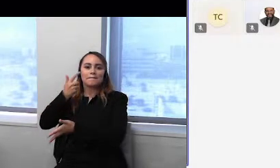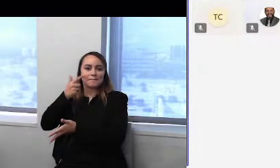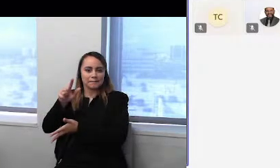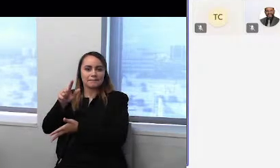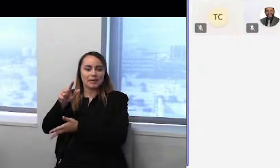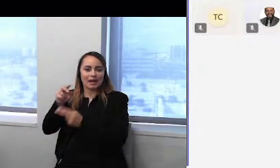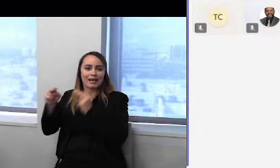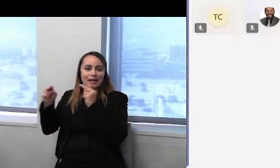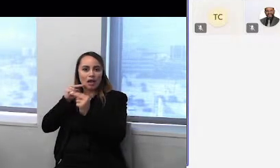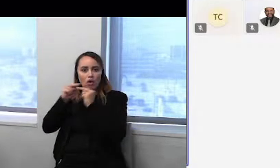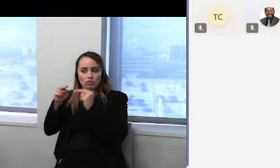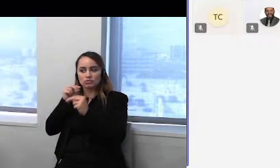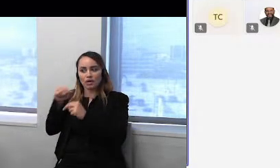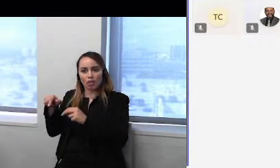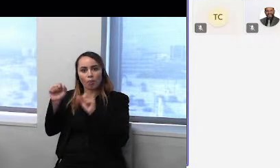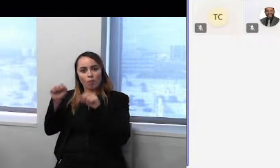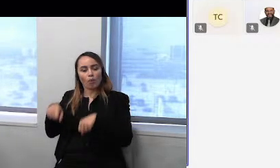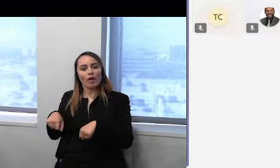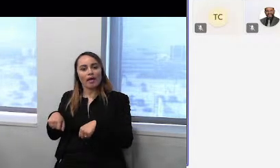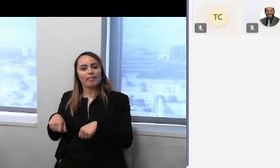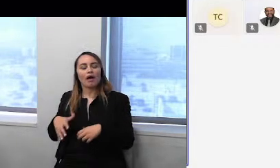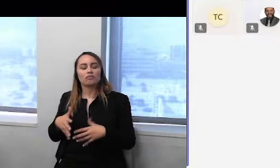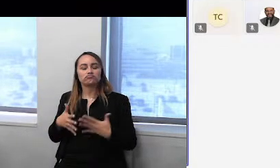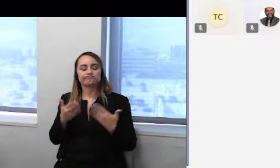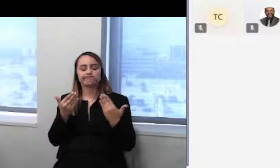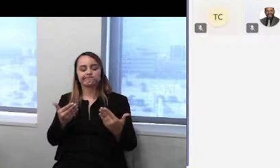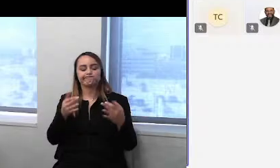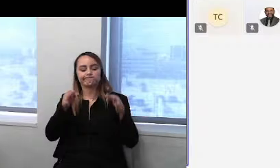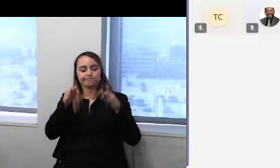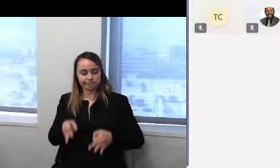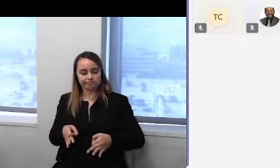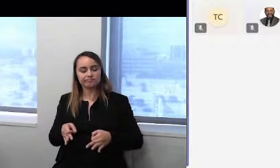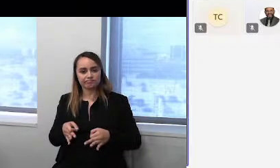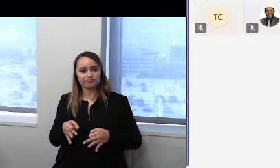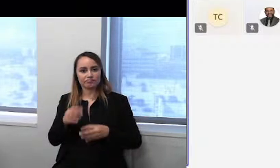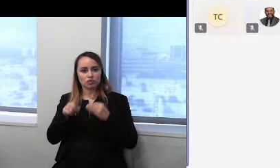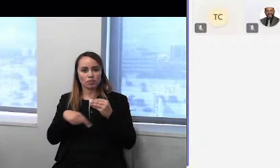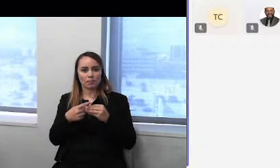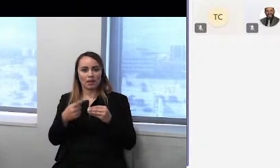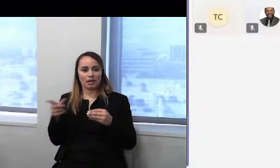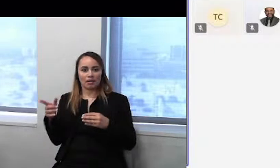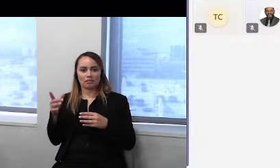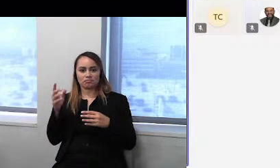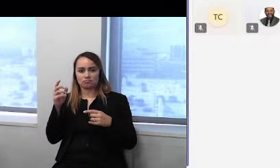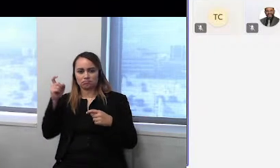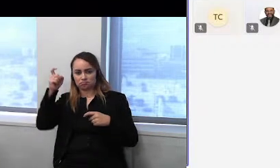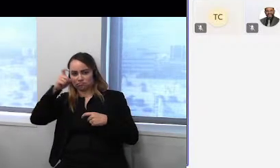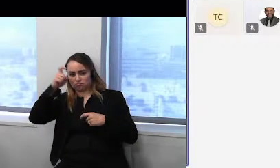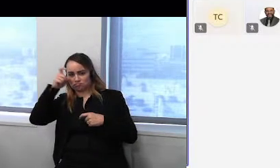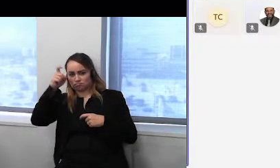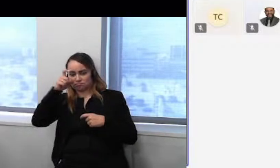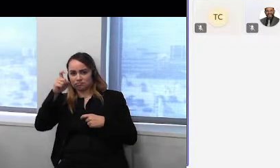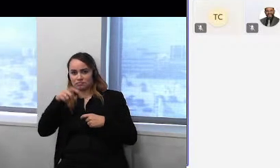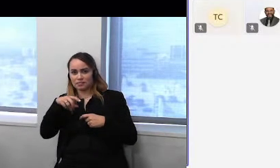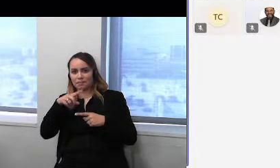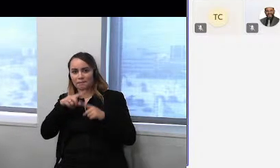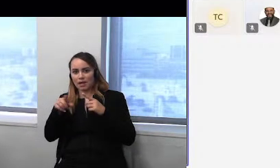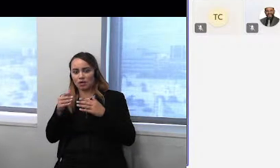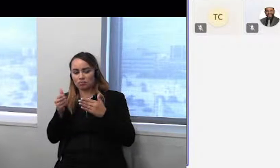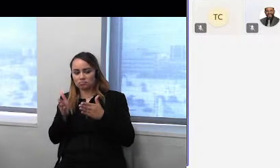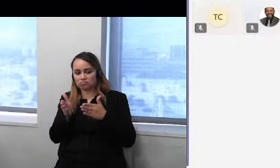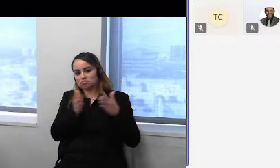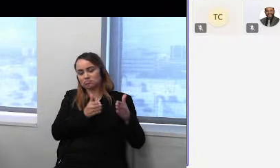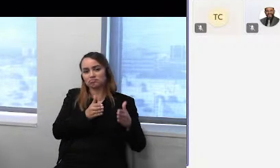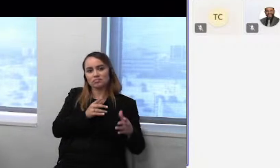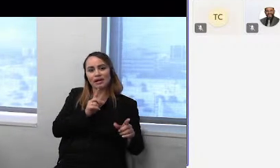informed directional decisions in regards to the underlying assumptions, instead of giving the answers ahead of time, that you have to look like this or